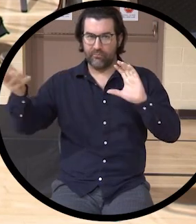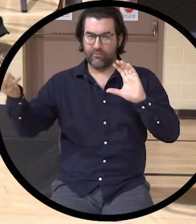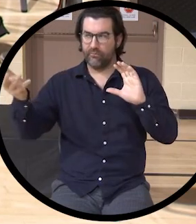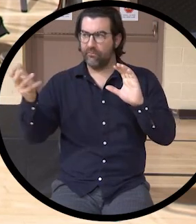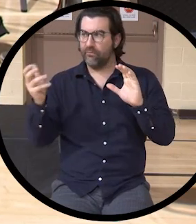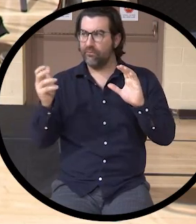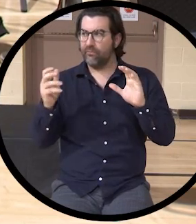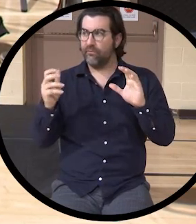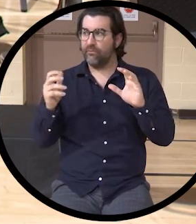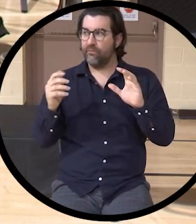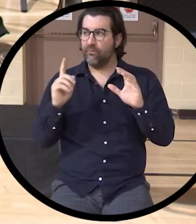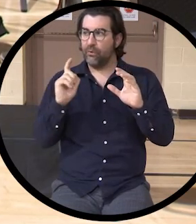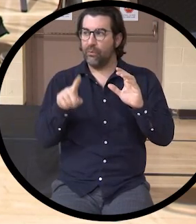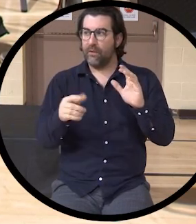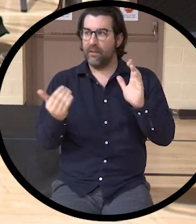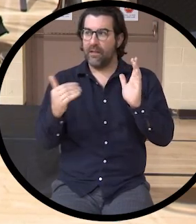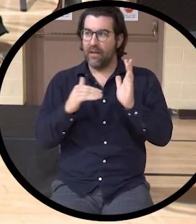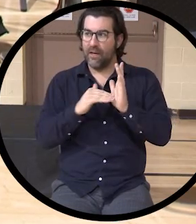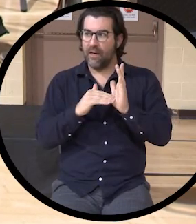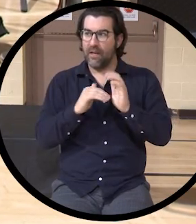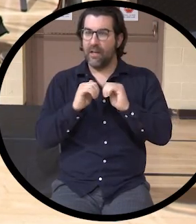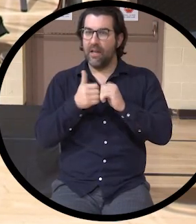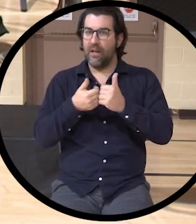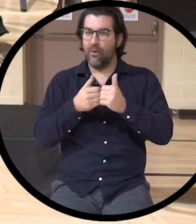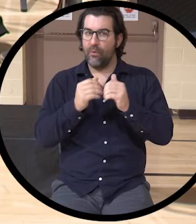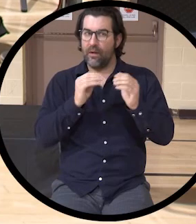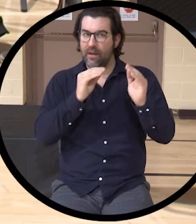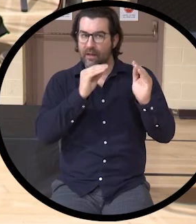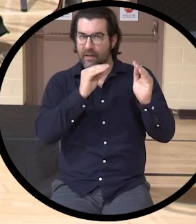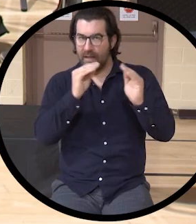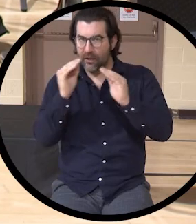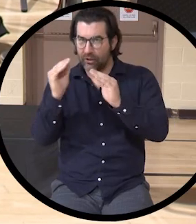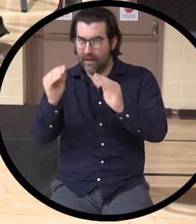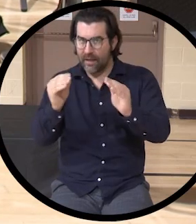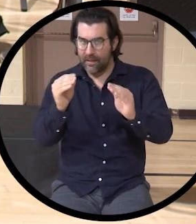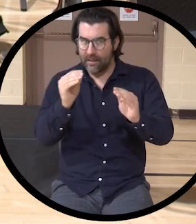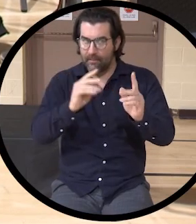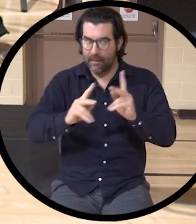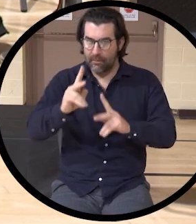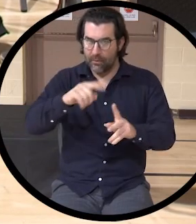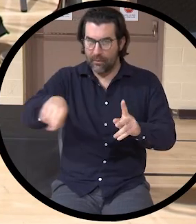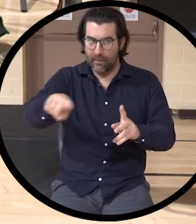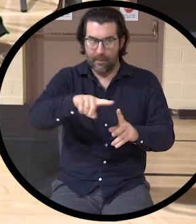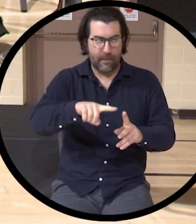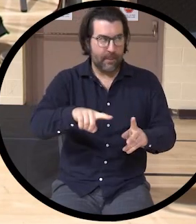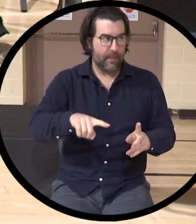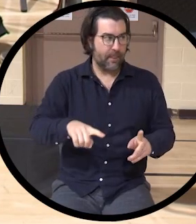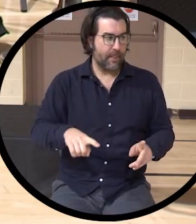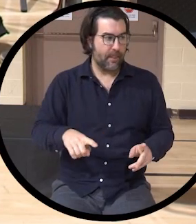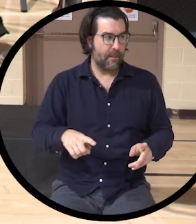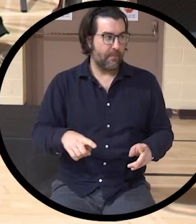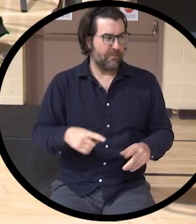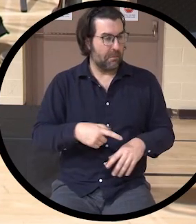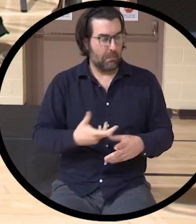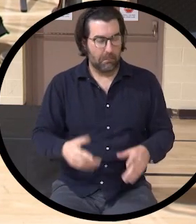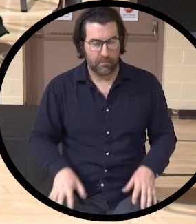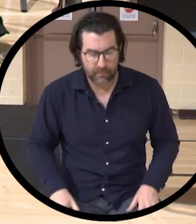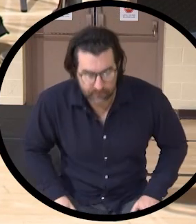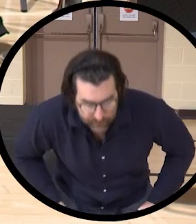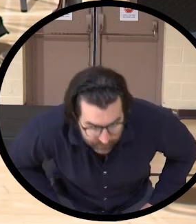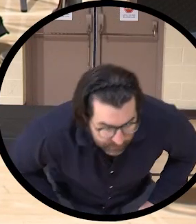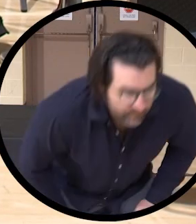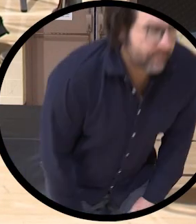at the end is what are we doing to educate the people? All right, so the first question